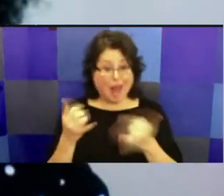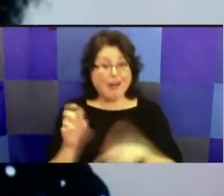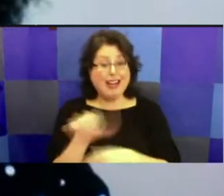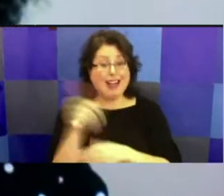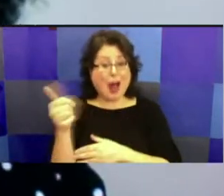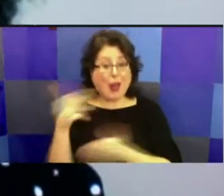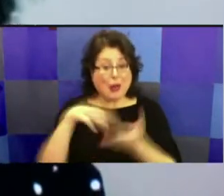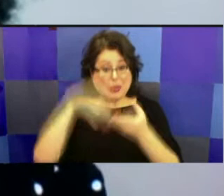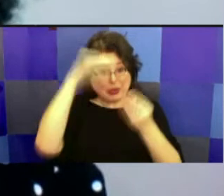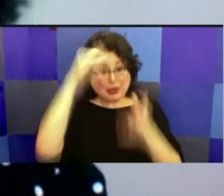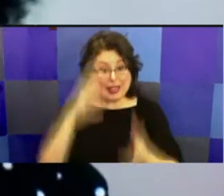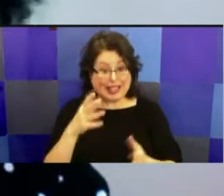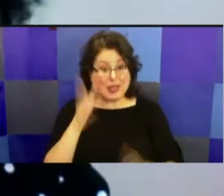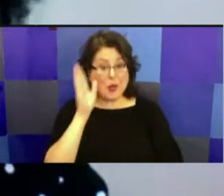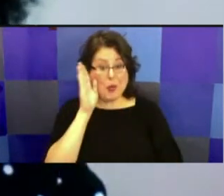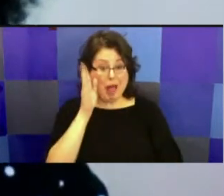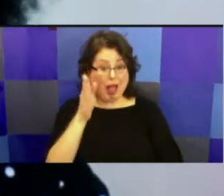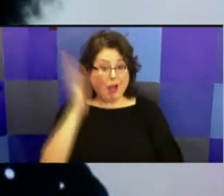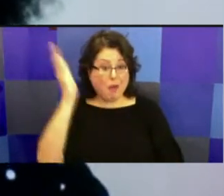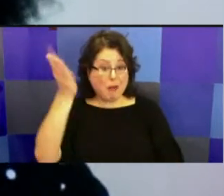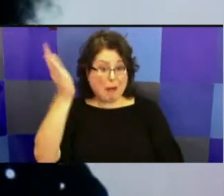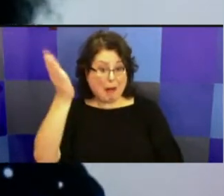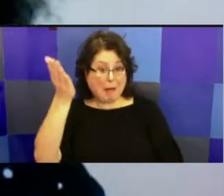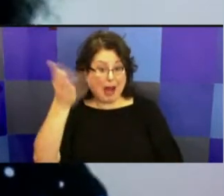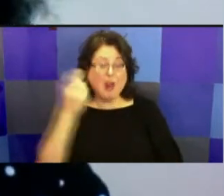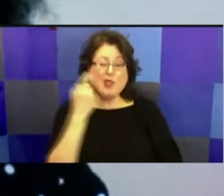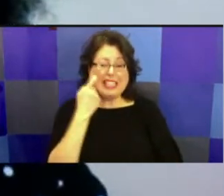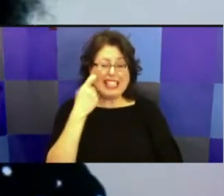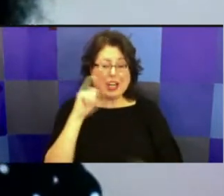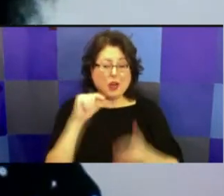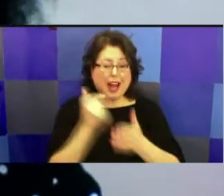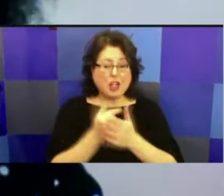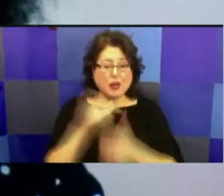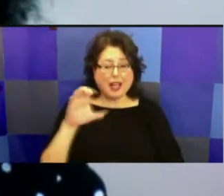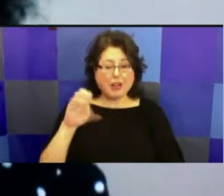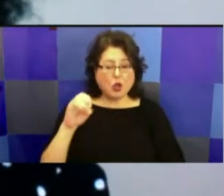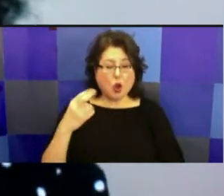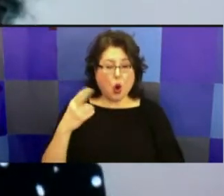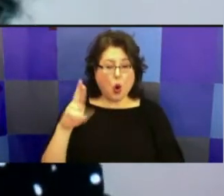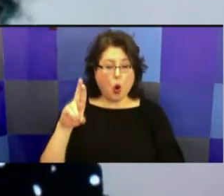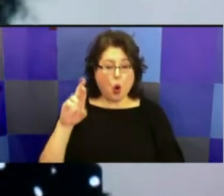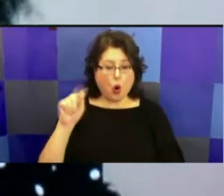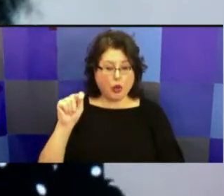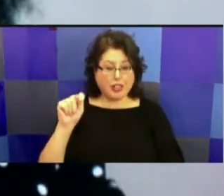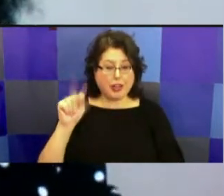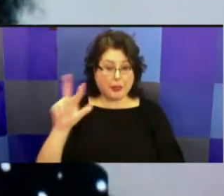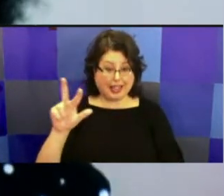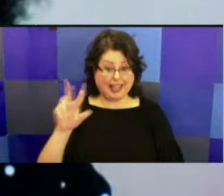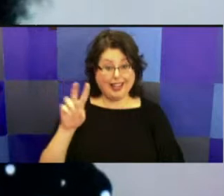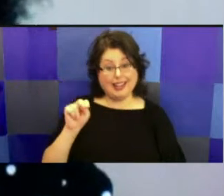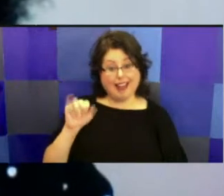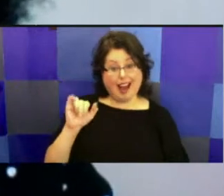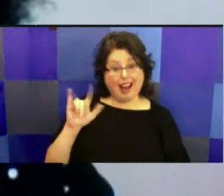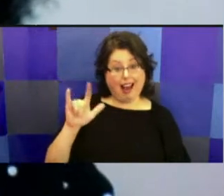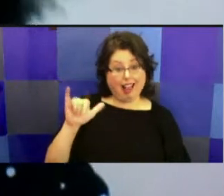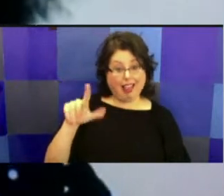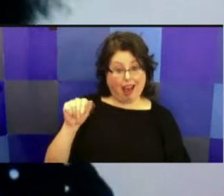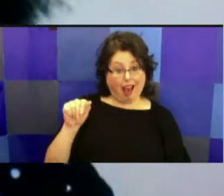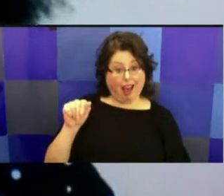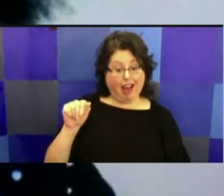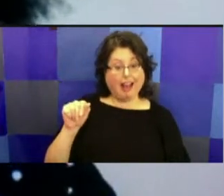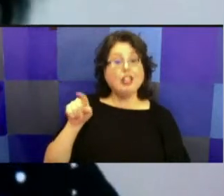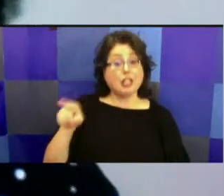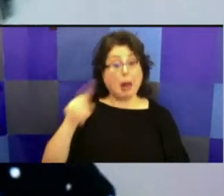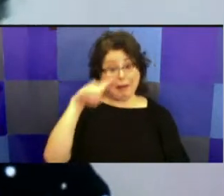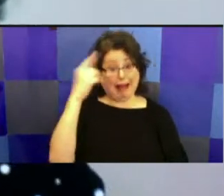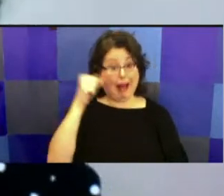our students, a recent graduate of Cohort 3, Nyla Williams. She is a Black